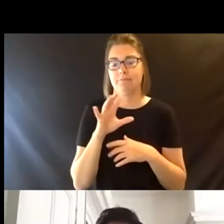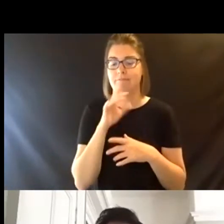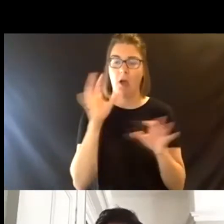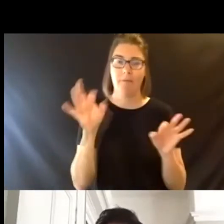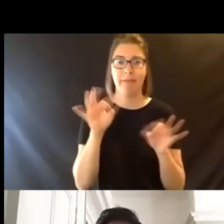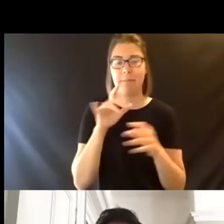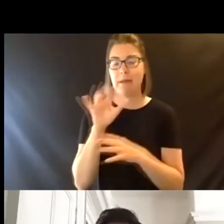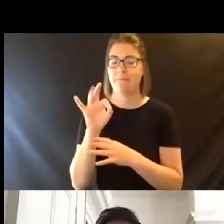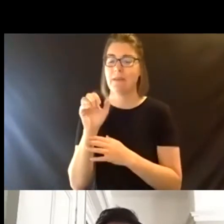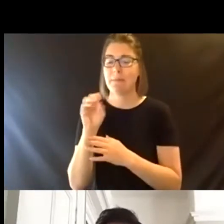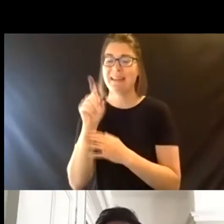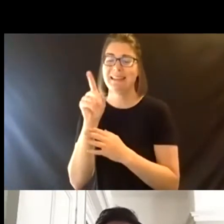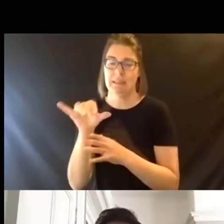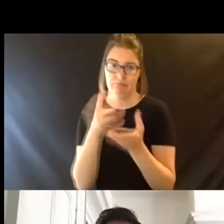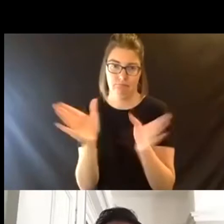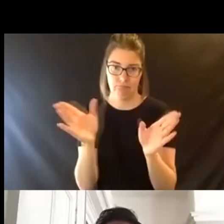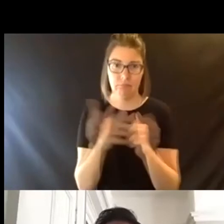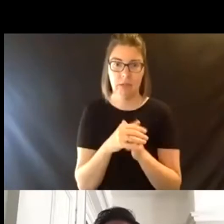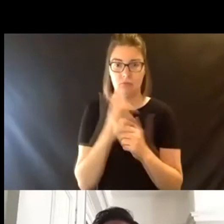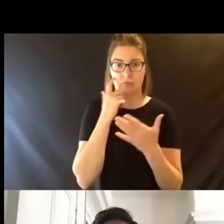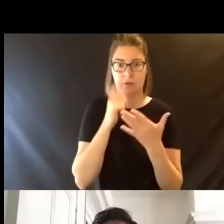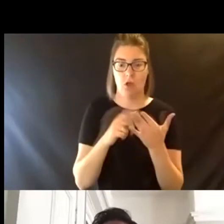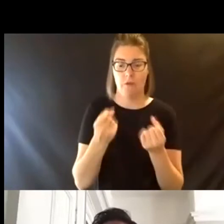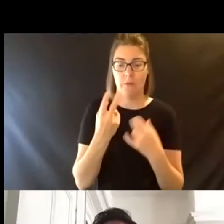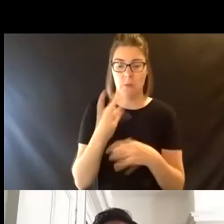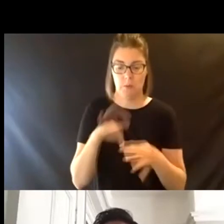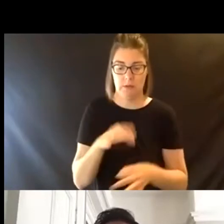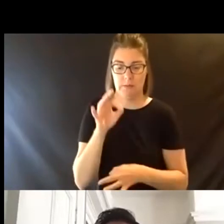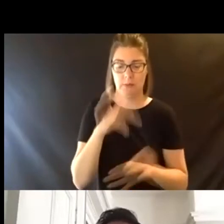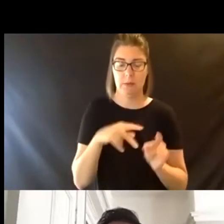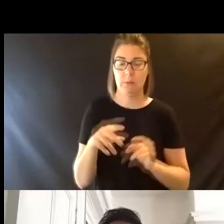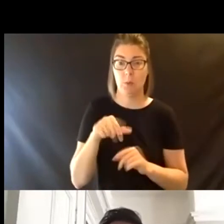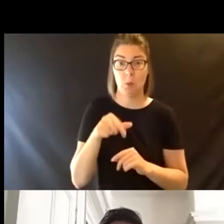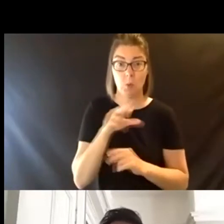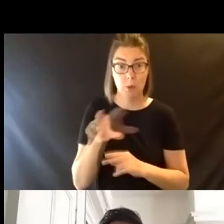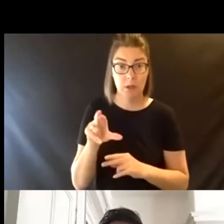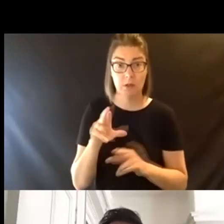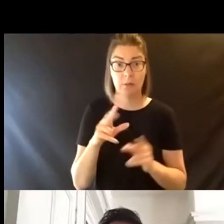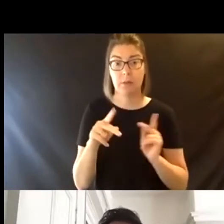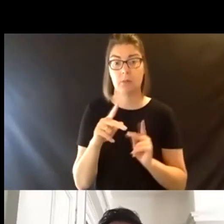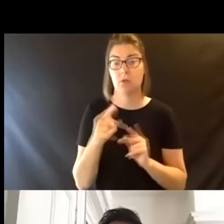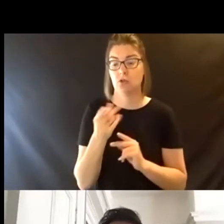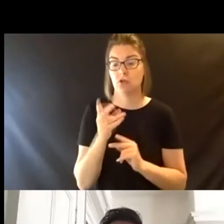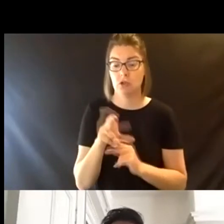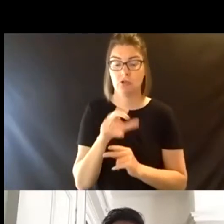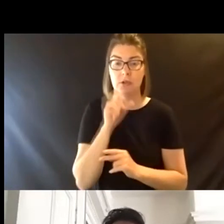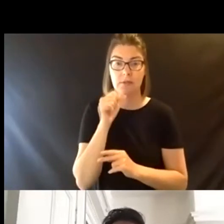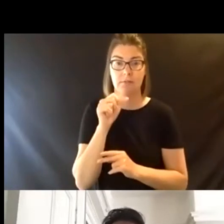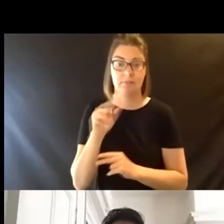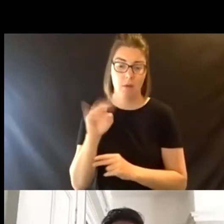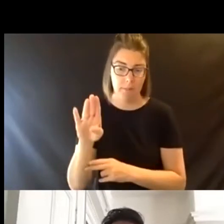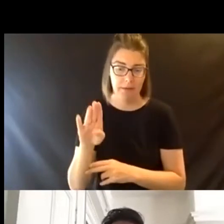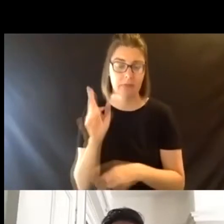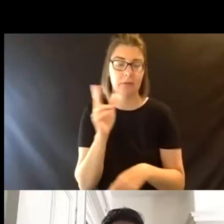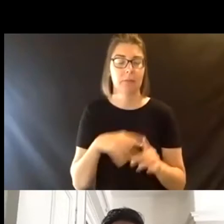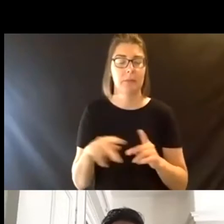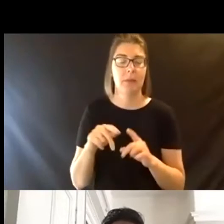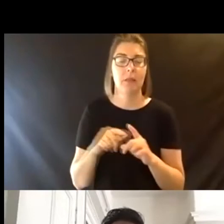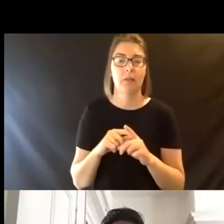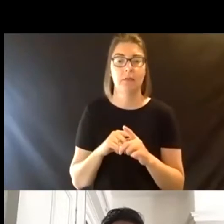a whole, and acknowledging that a lot of two-spirit people, queer people, gender non-binary people